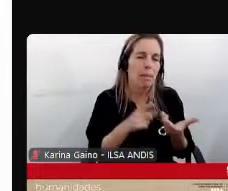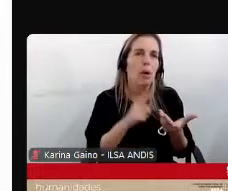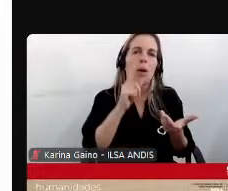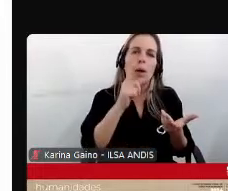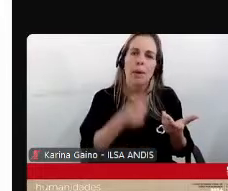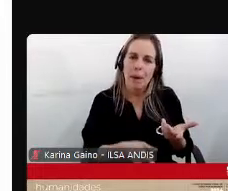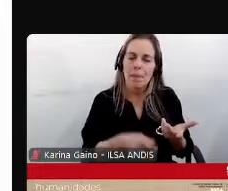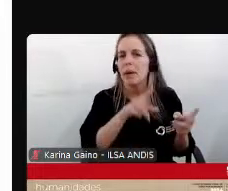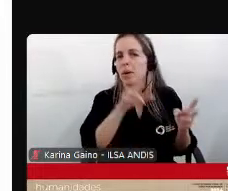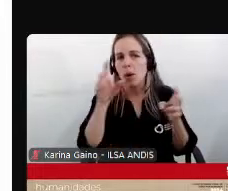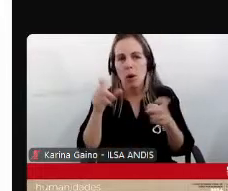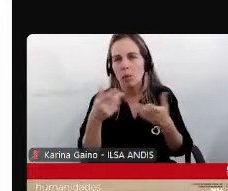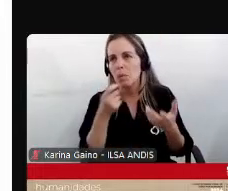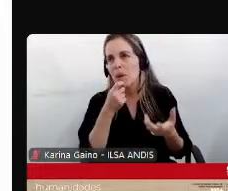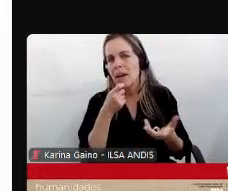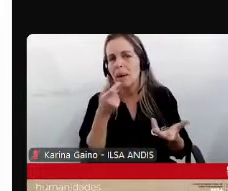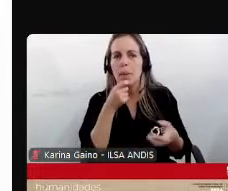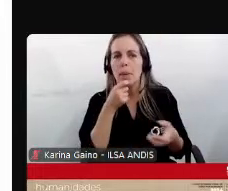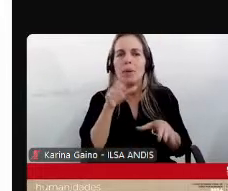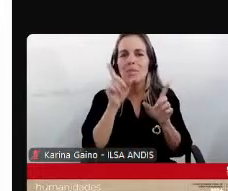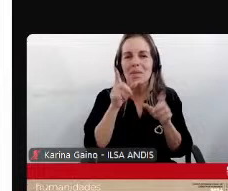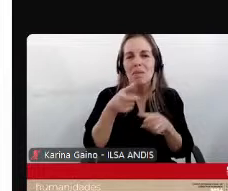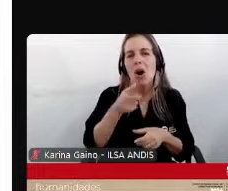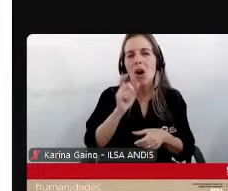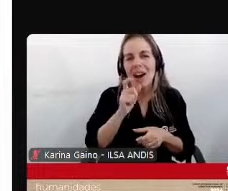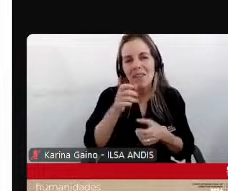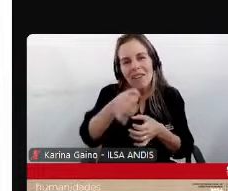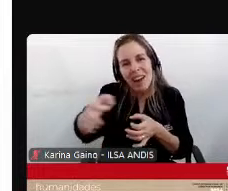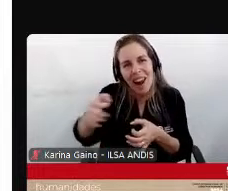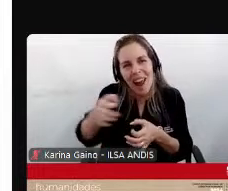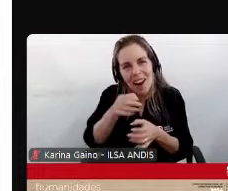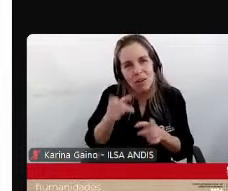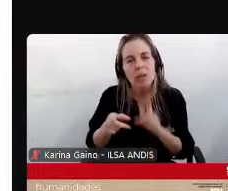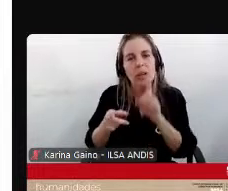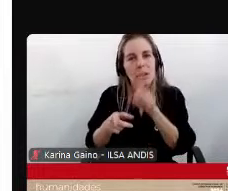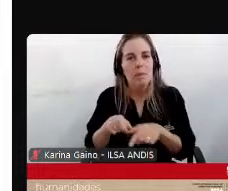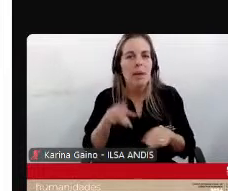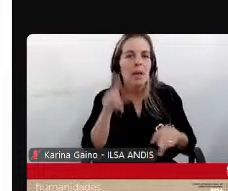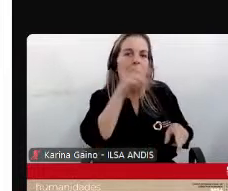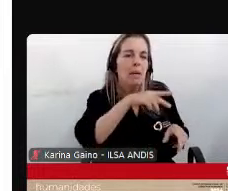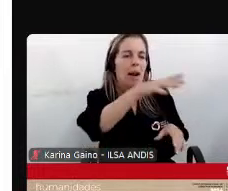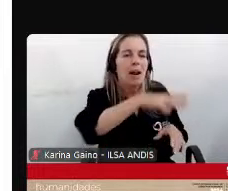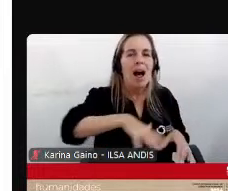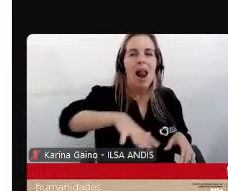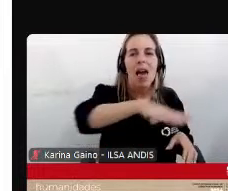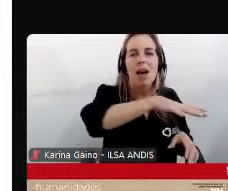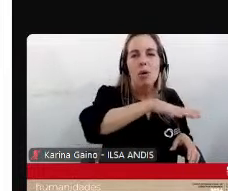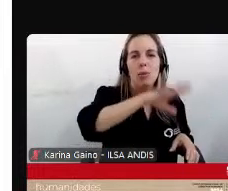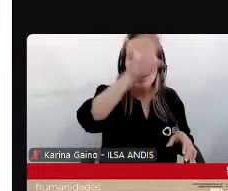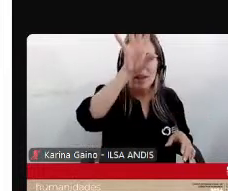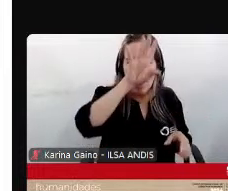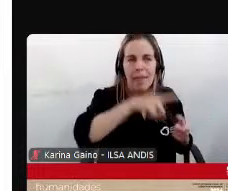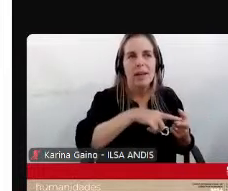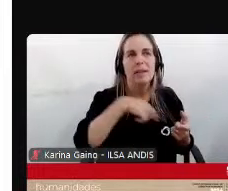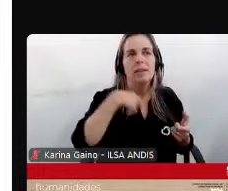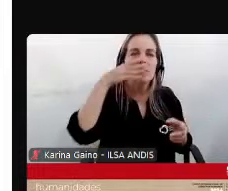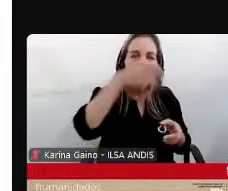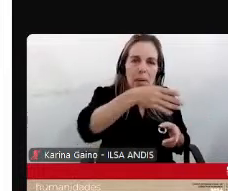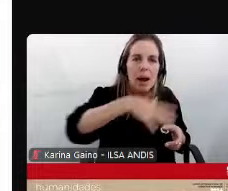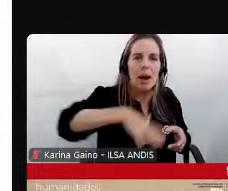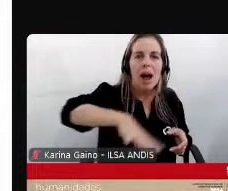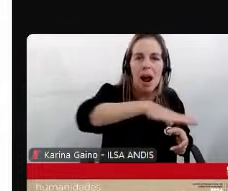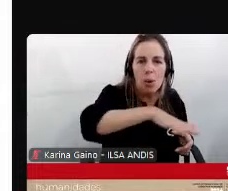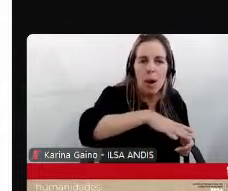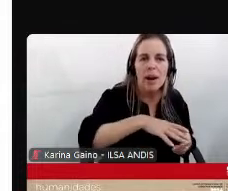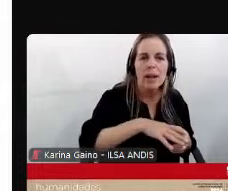workers' communities with a branch of ripe cherries, say that the coffee is ripe for the picking. And when the workers got to the farms, they'd find that the